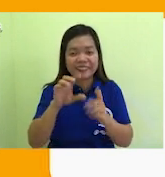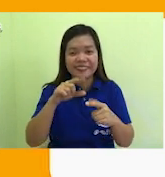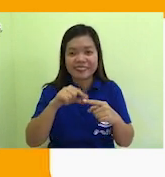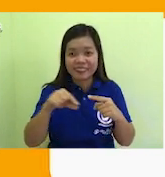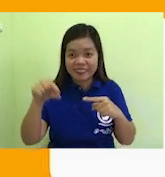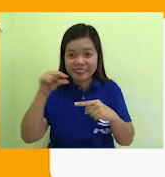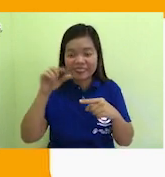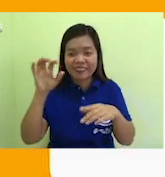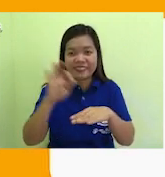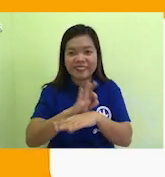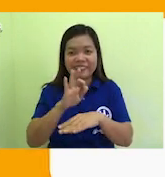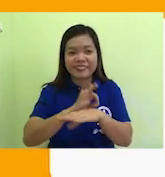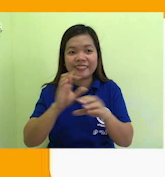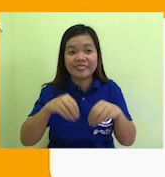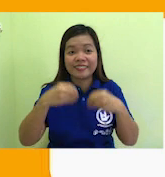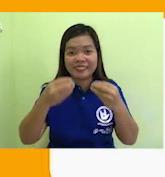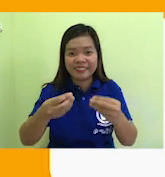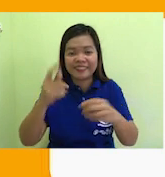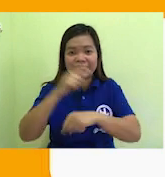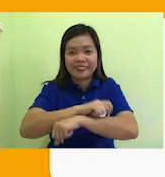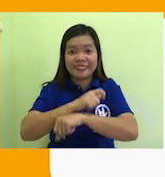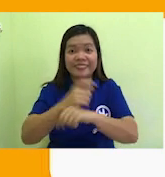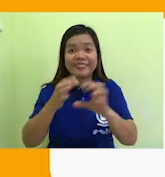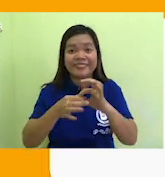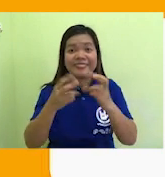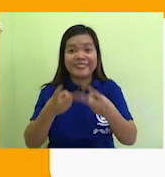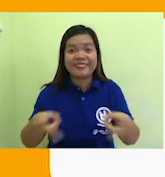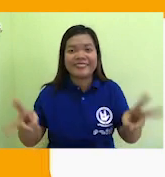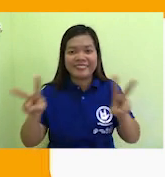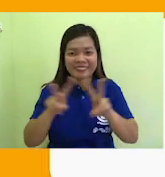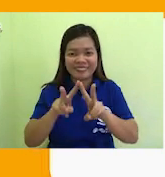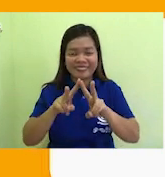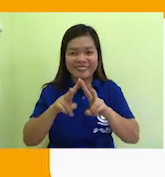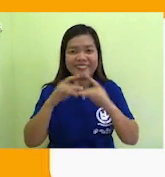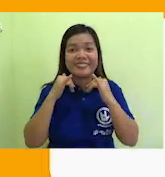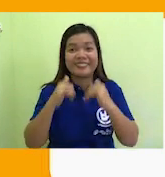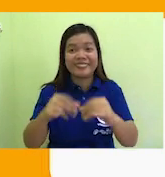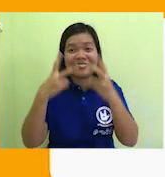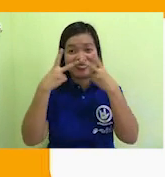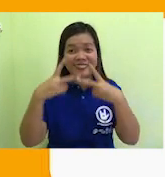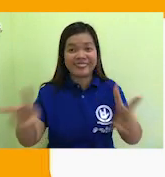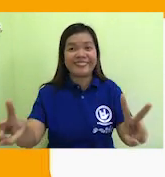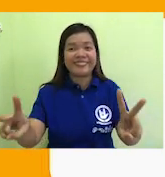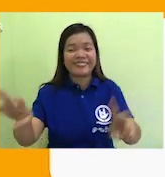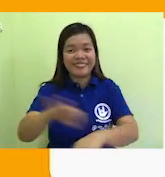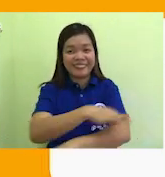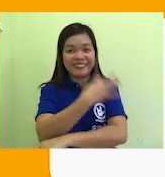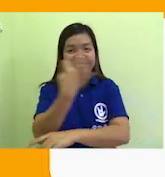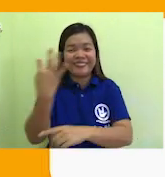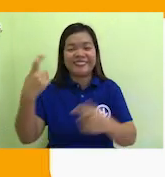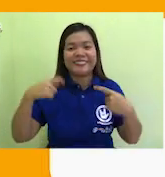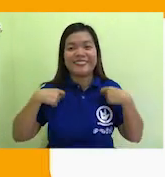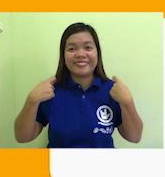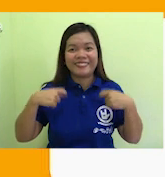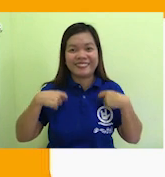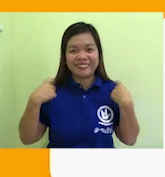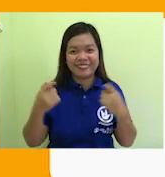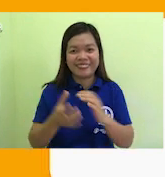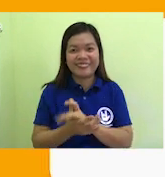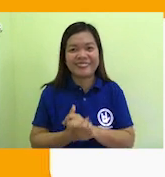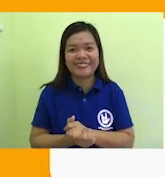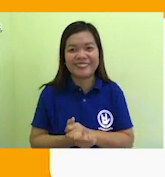equation of a quadratic function given a table of values. Stay tuned, Fernandino